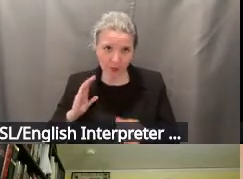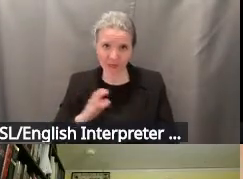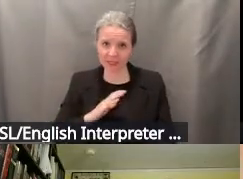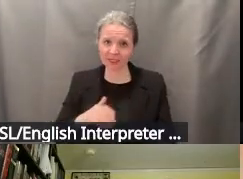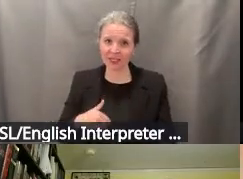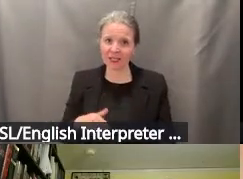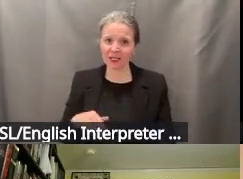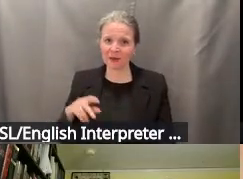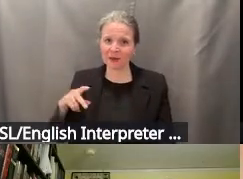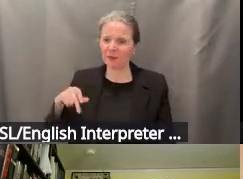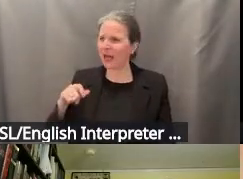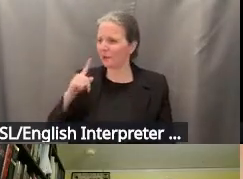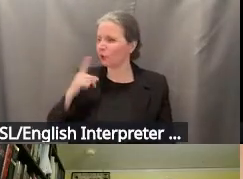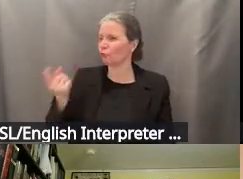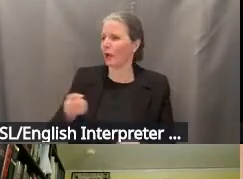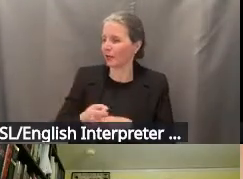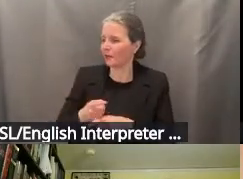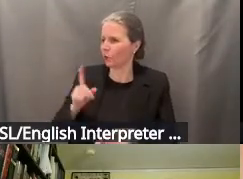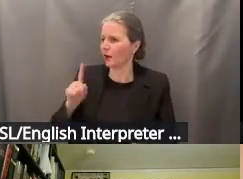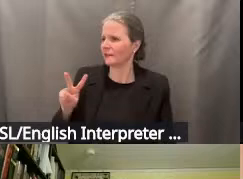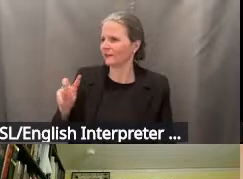That's why I was like, where's Vicky?